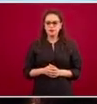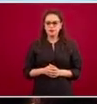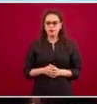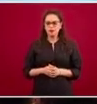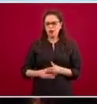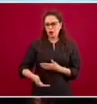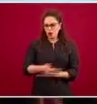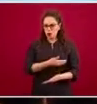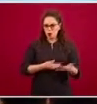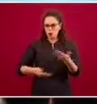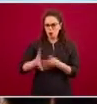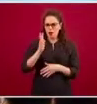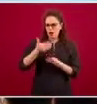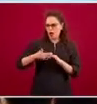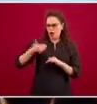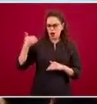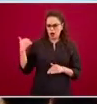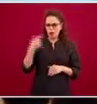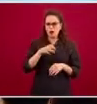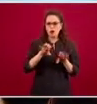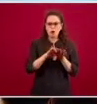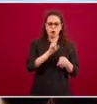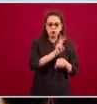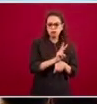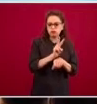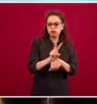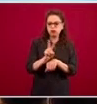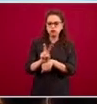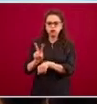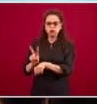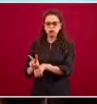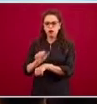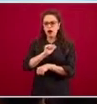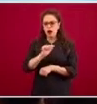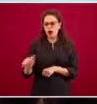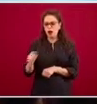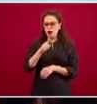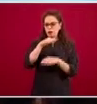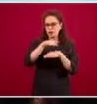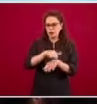another resource of data that we have shared in previous